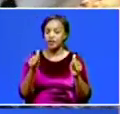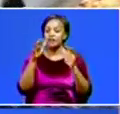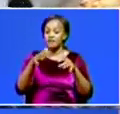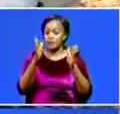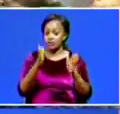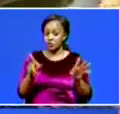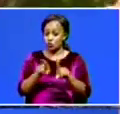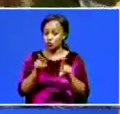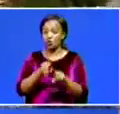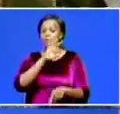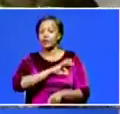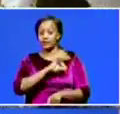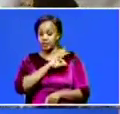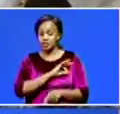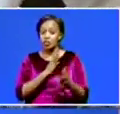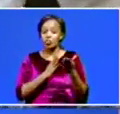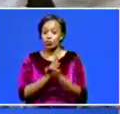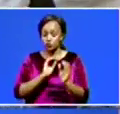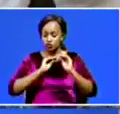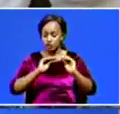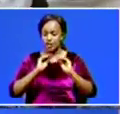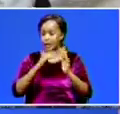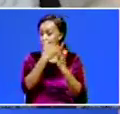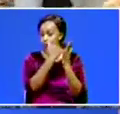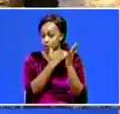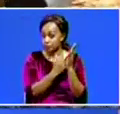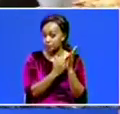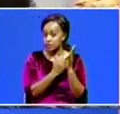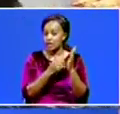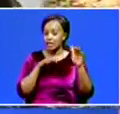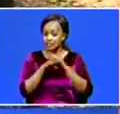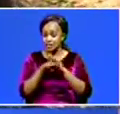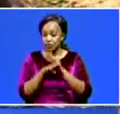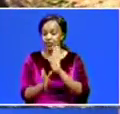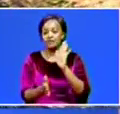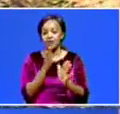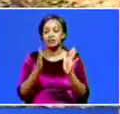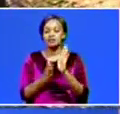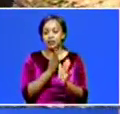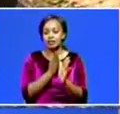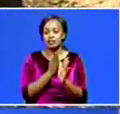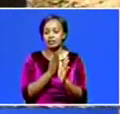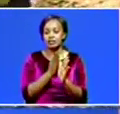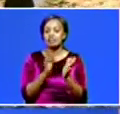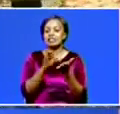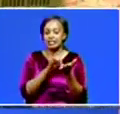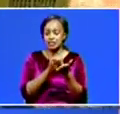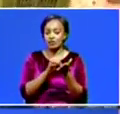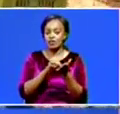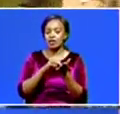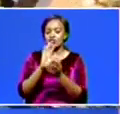also benefit from farmer outreach and training programs, alongside access to fast-maturing and high-yielding varieties of the plant.